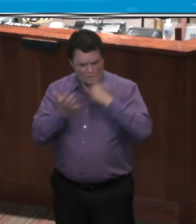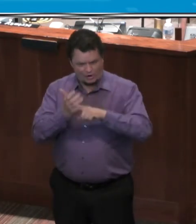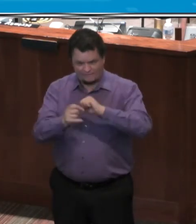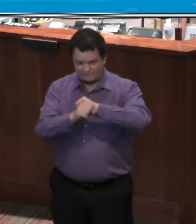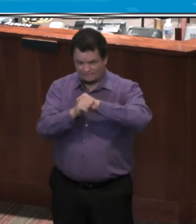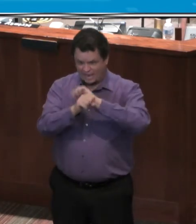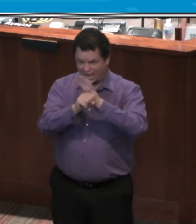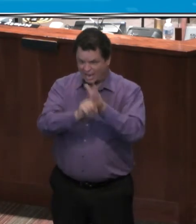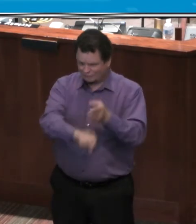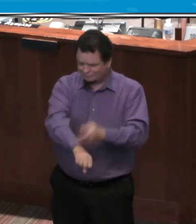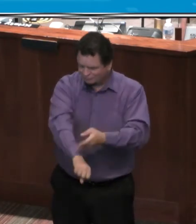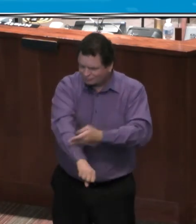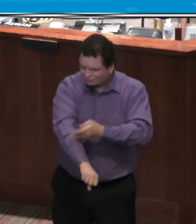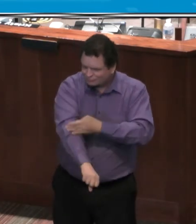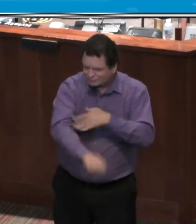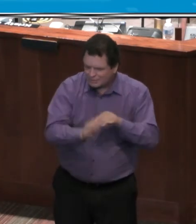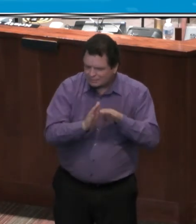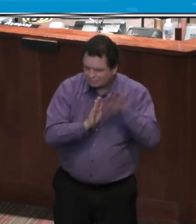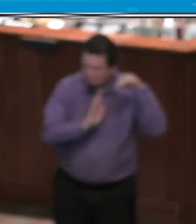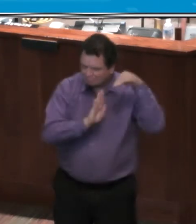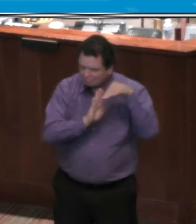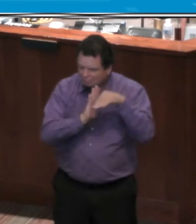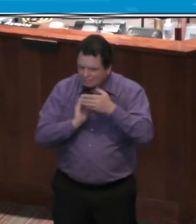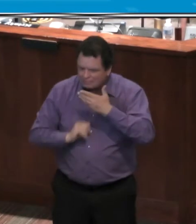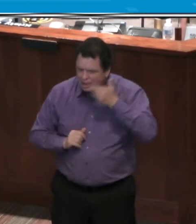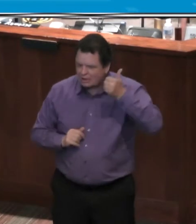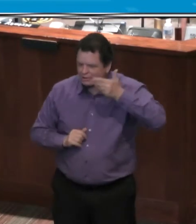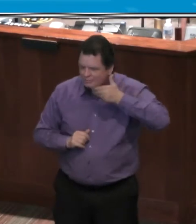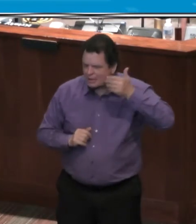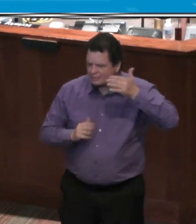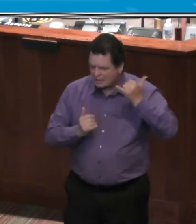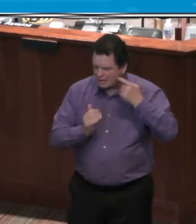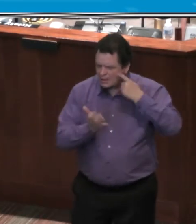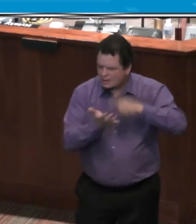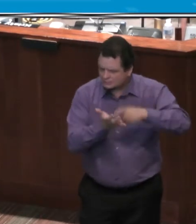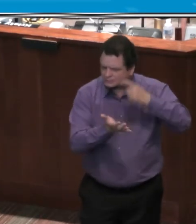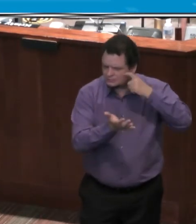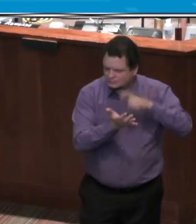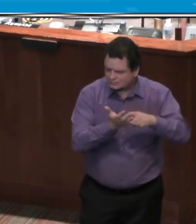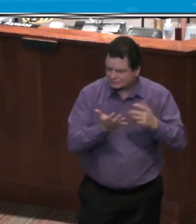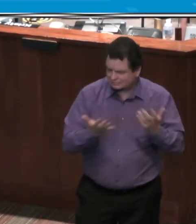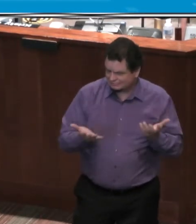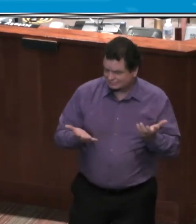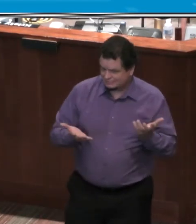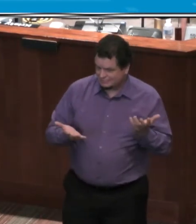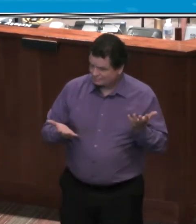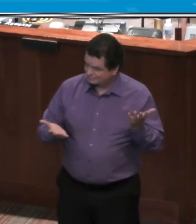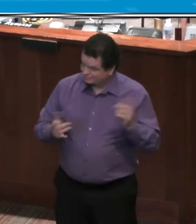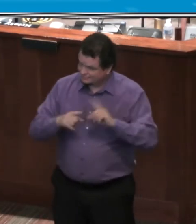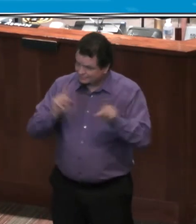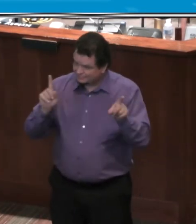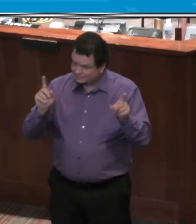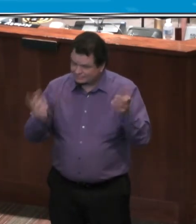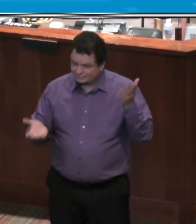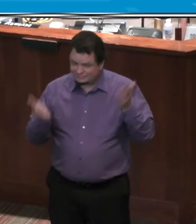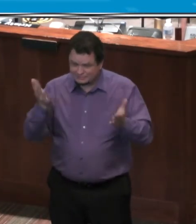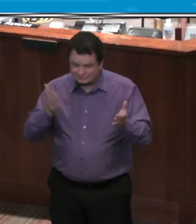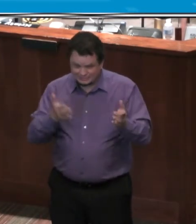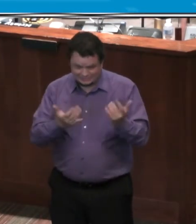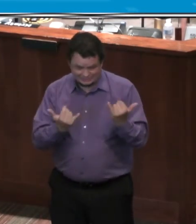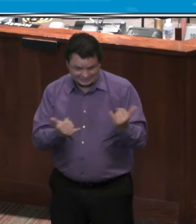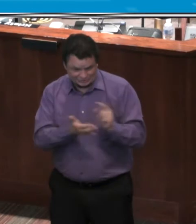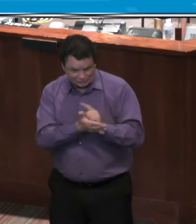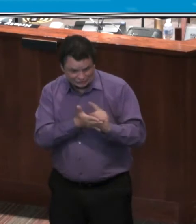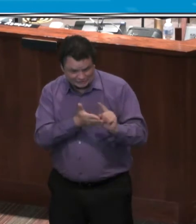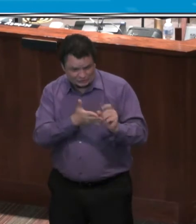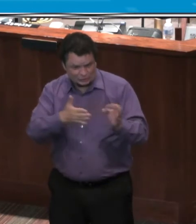of should we be going back to our higher levels, perhaps after this week if our numbers stay low, but I'm sure that'll come up later again. And